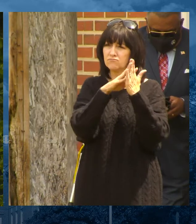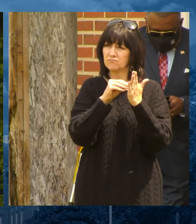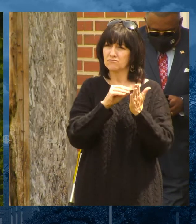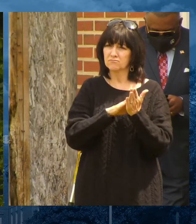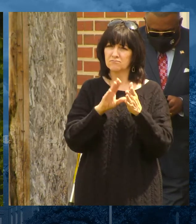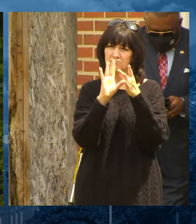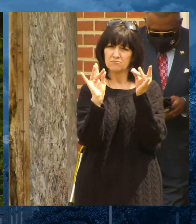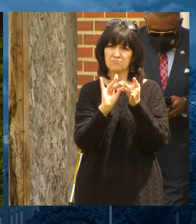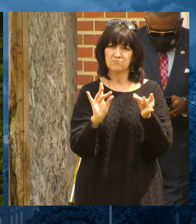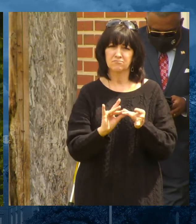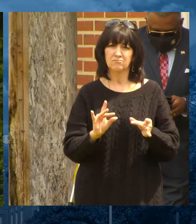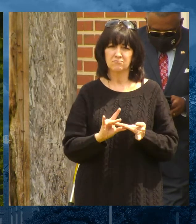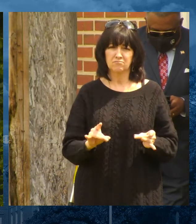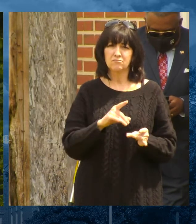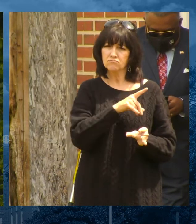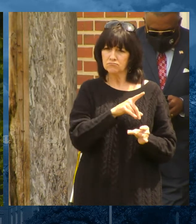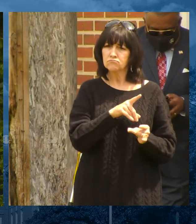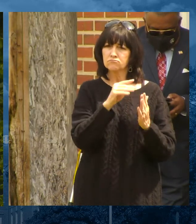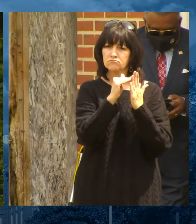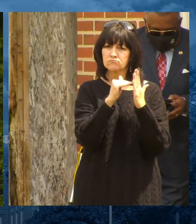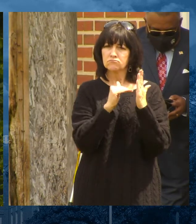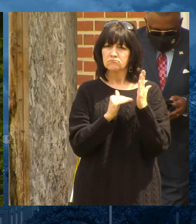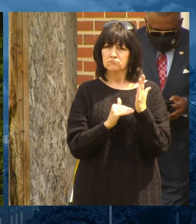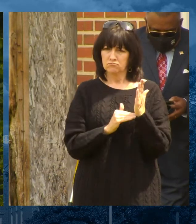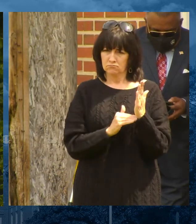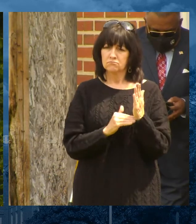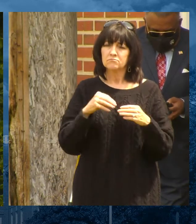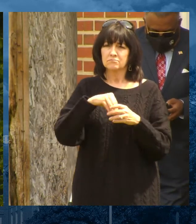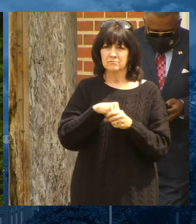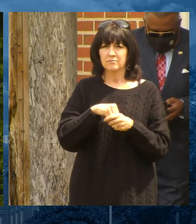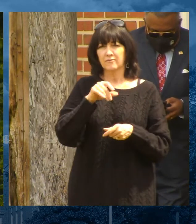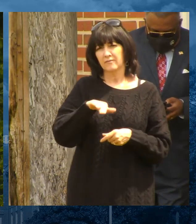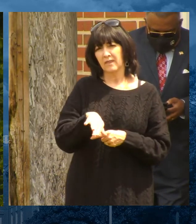of Education. And that is this observation,